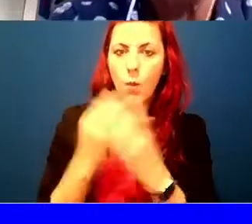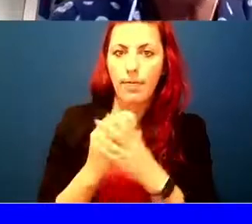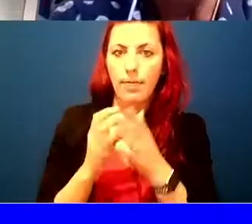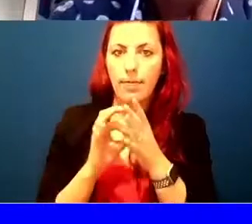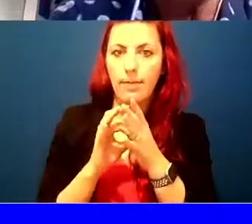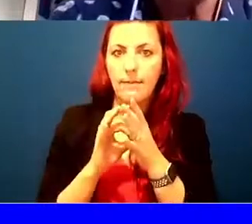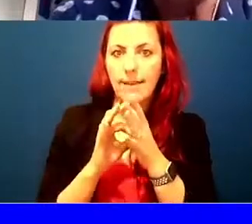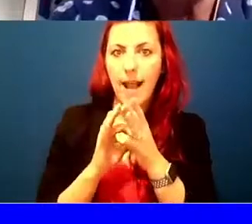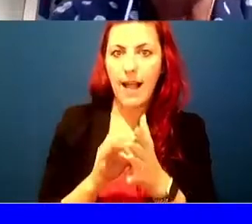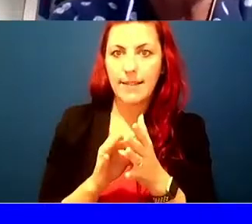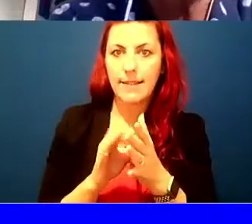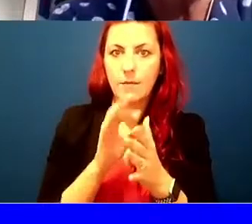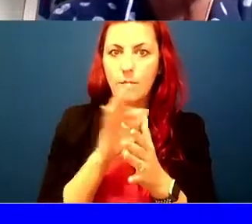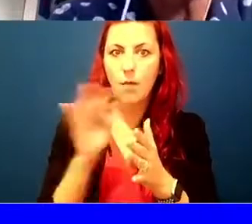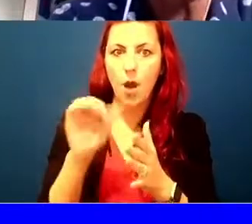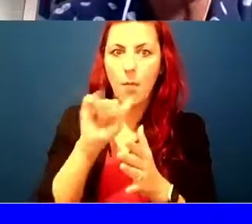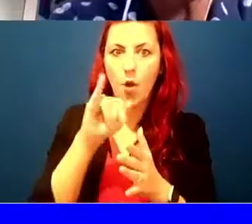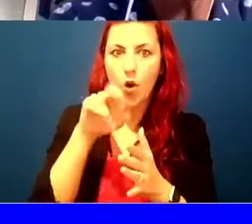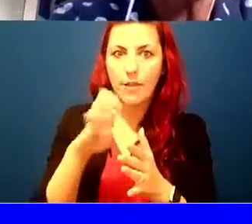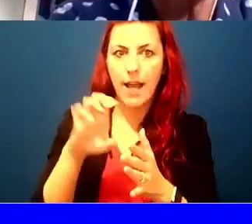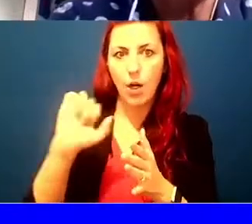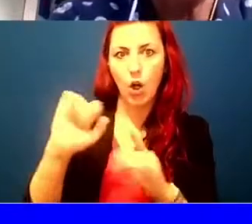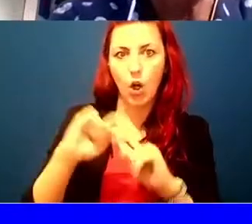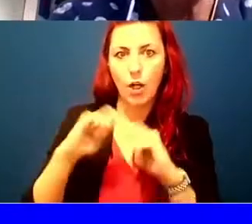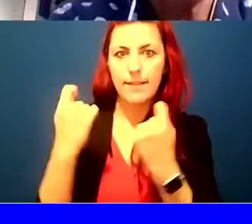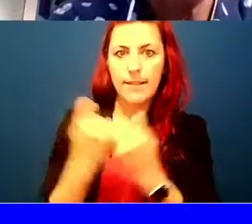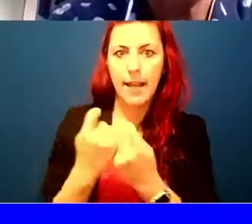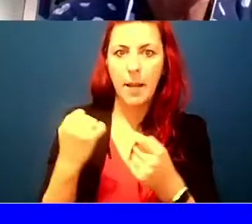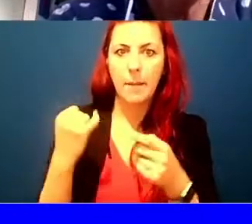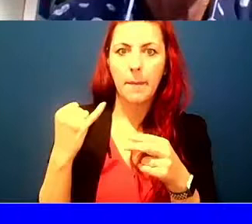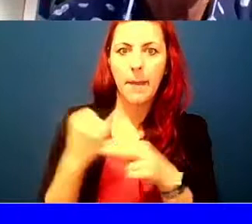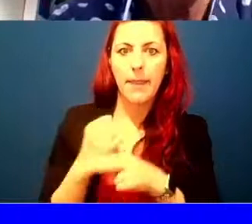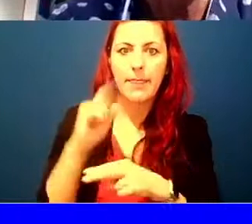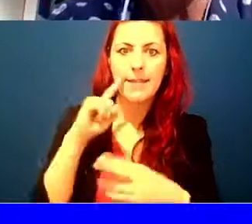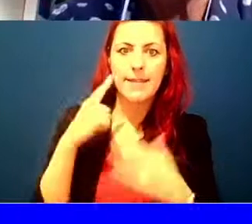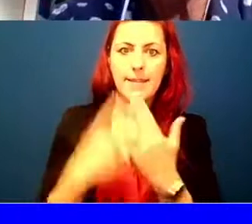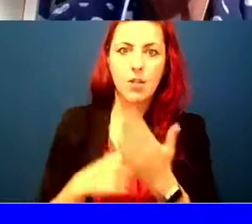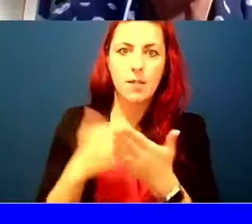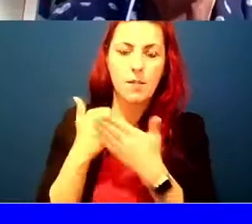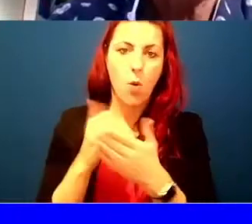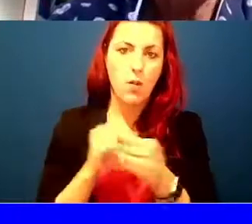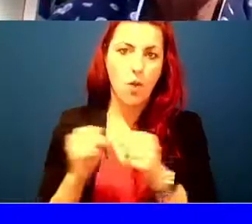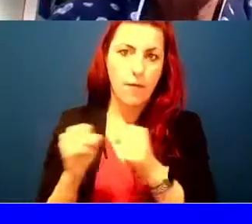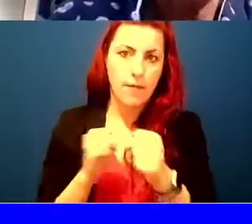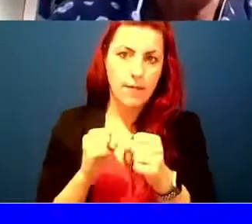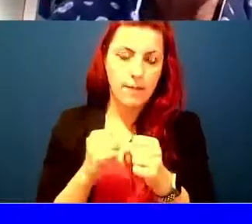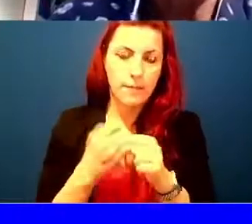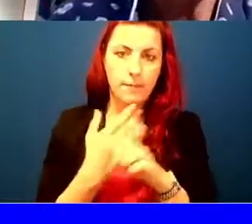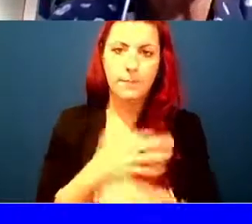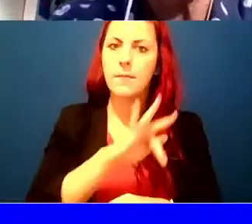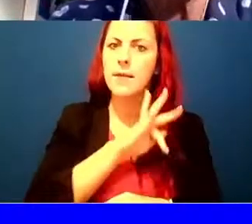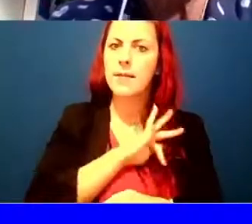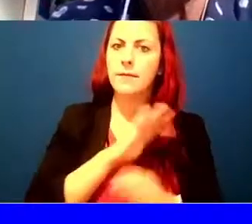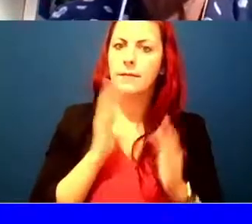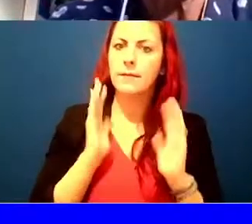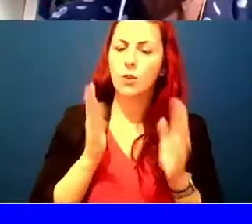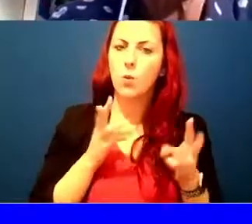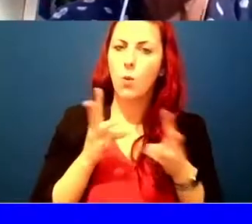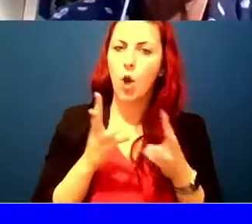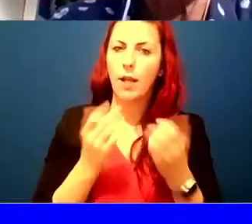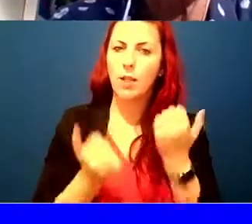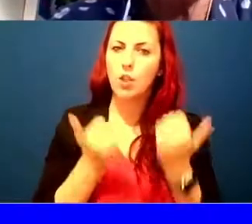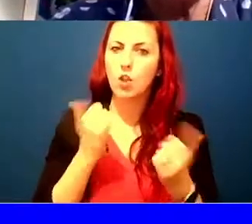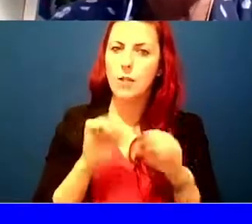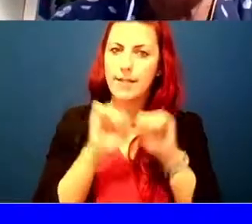of Áine and her team in the Decision Support Service. I myself have worked within the justice